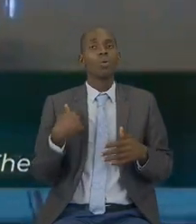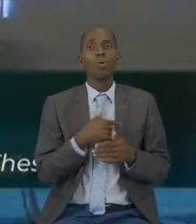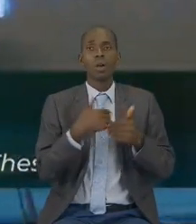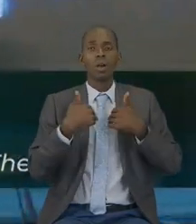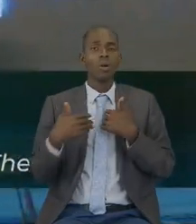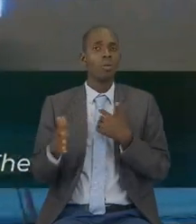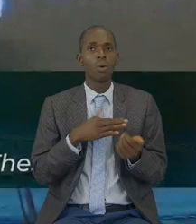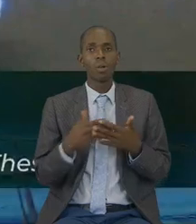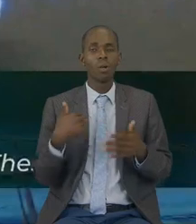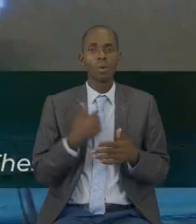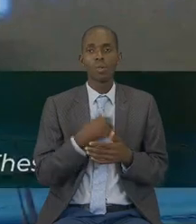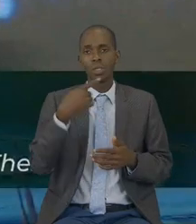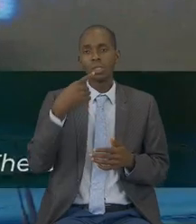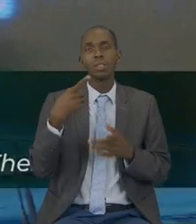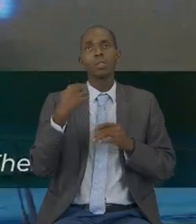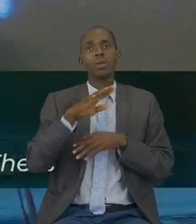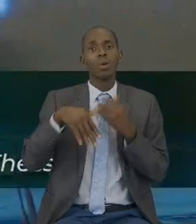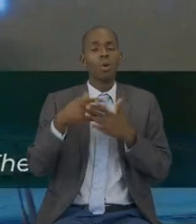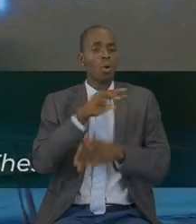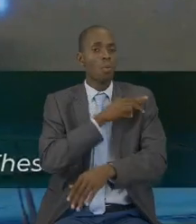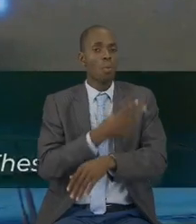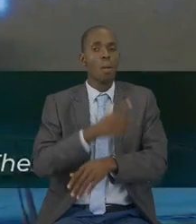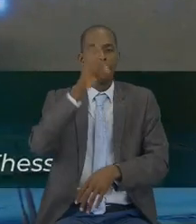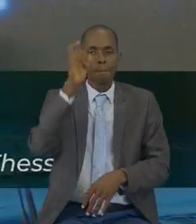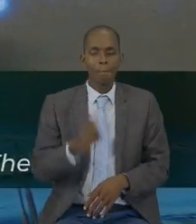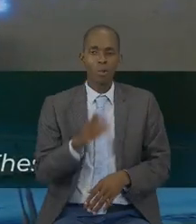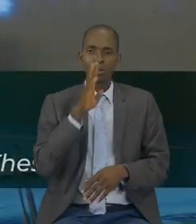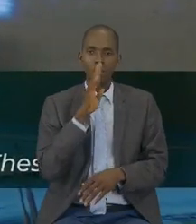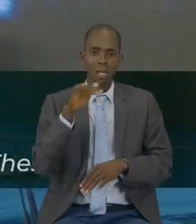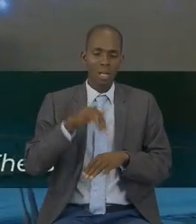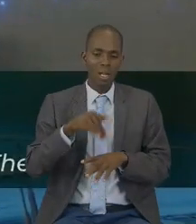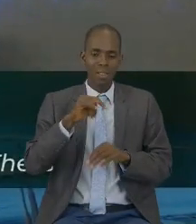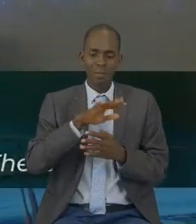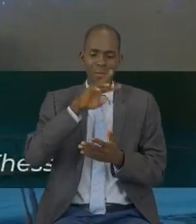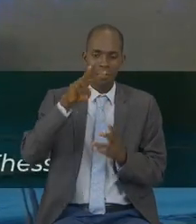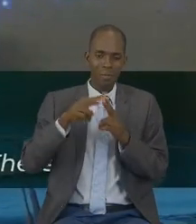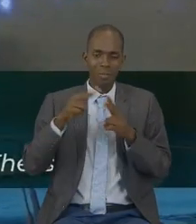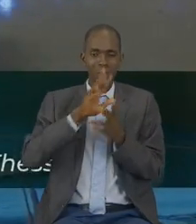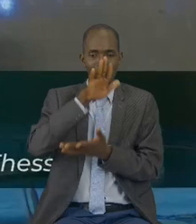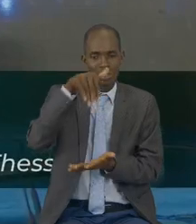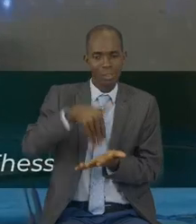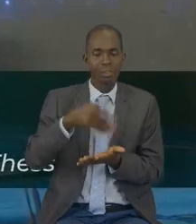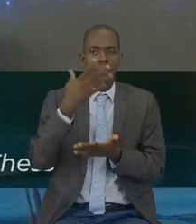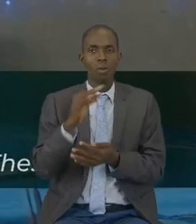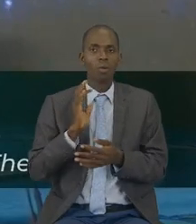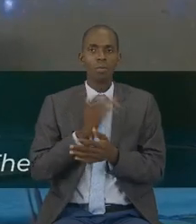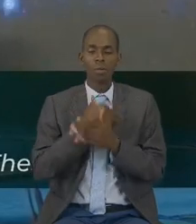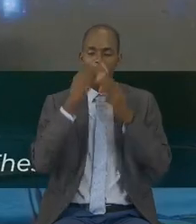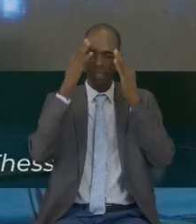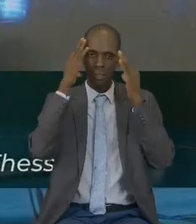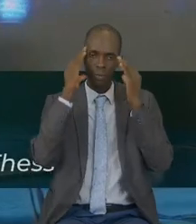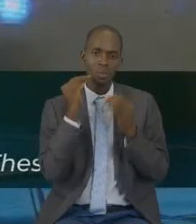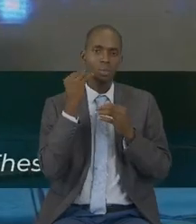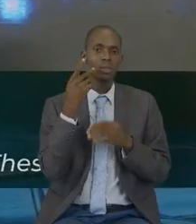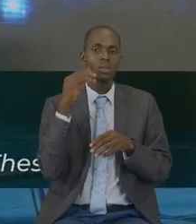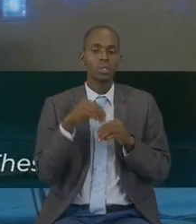profess, the Almighty must be at the very center of our experience. It tells